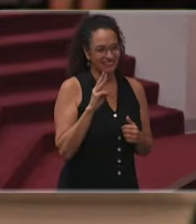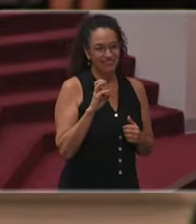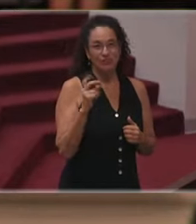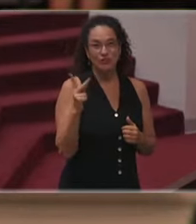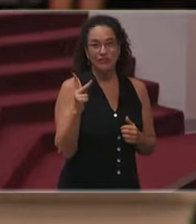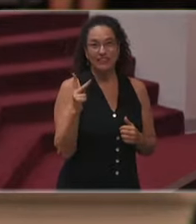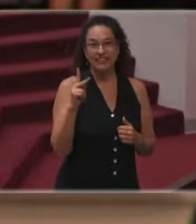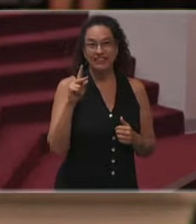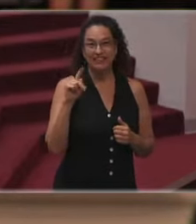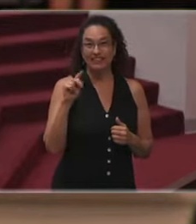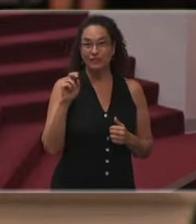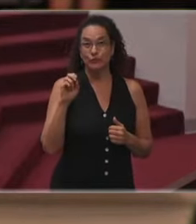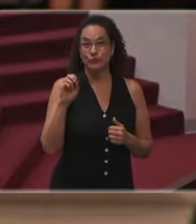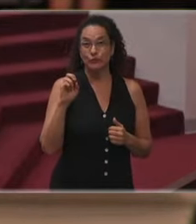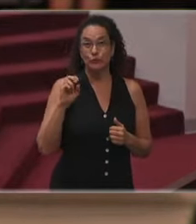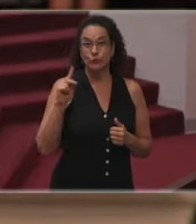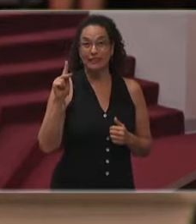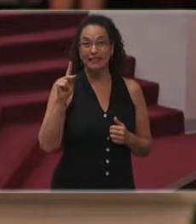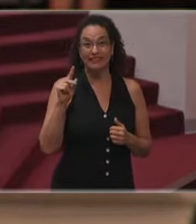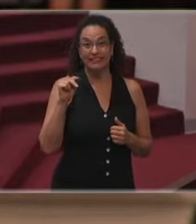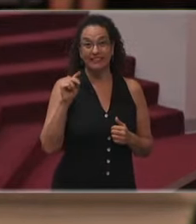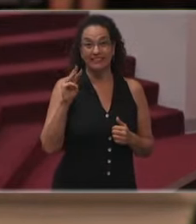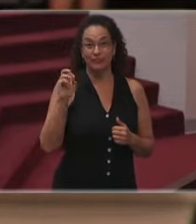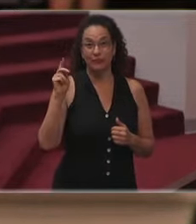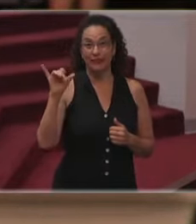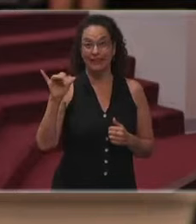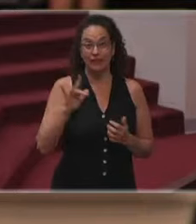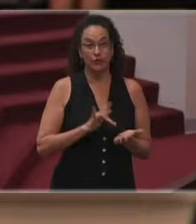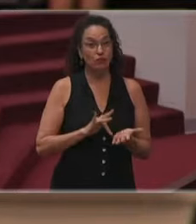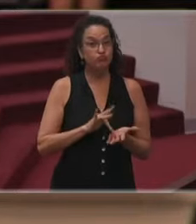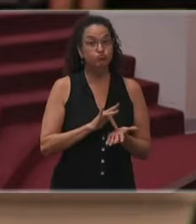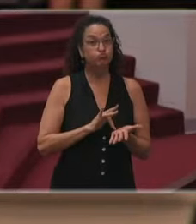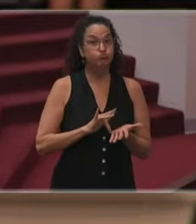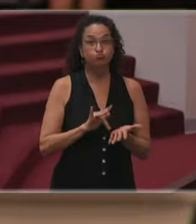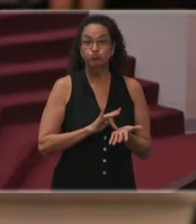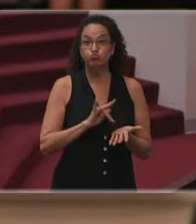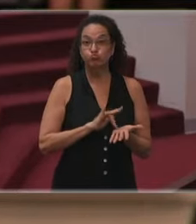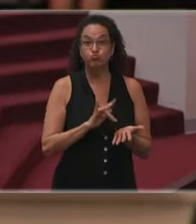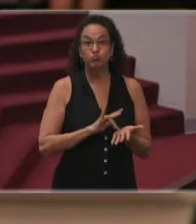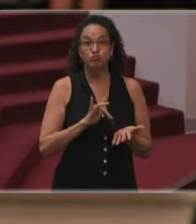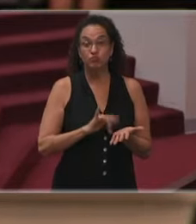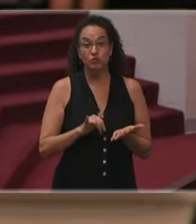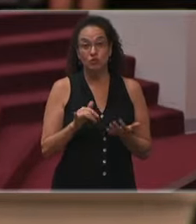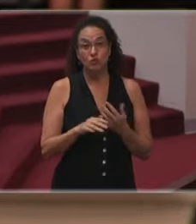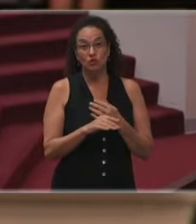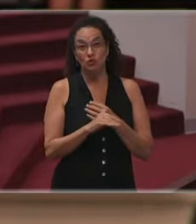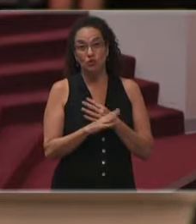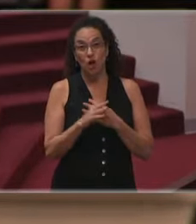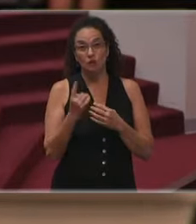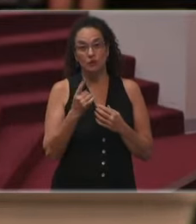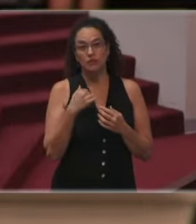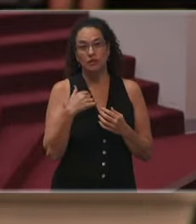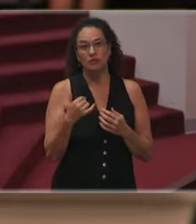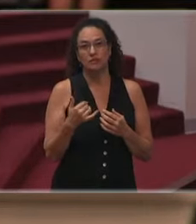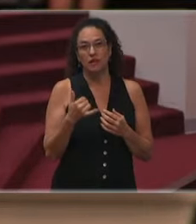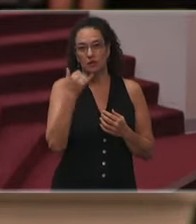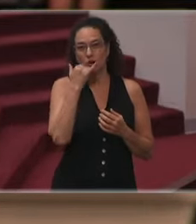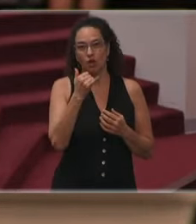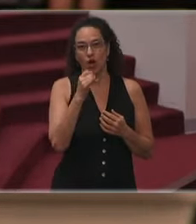You can tweet someone. You can call someone. As a matter of fact, I'm going to call a senior member now.